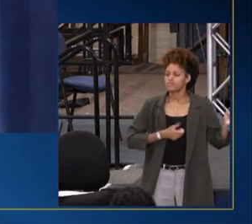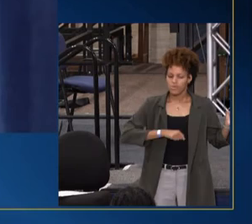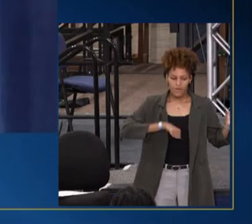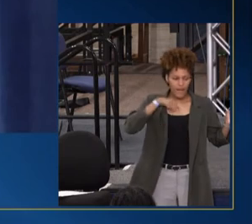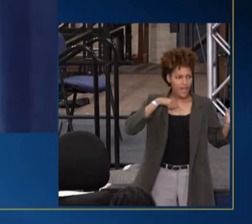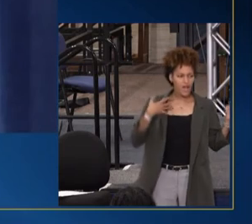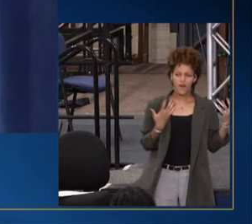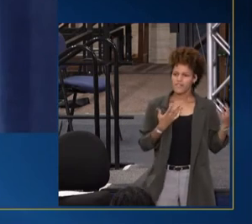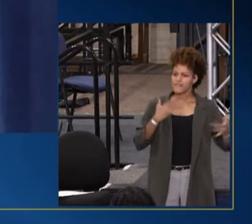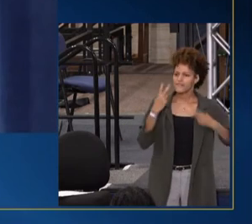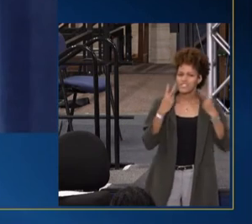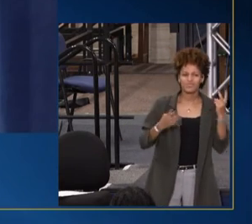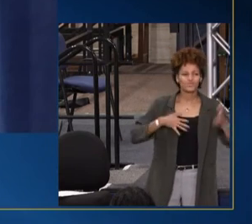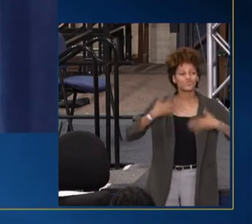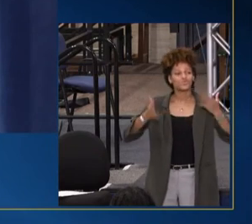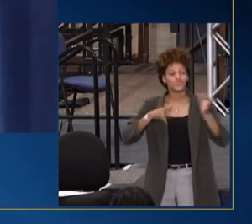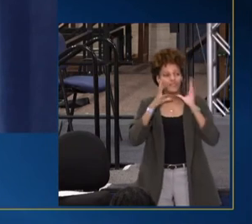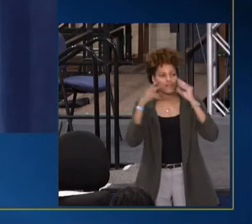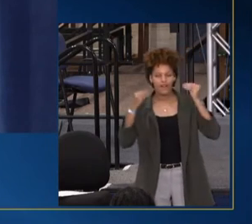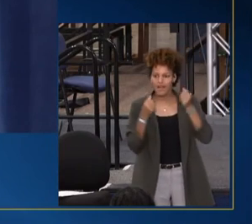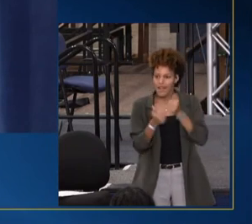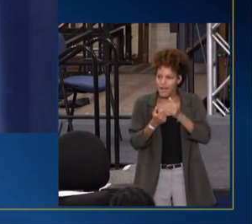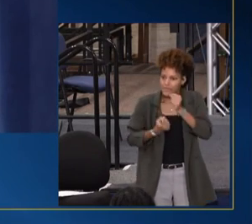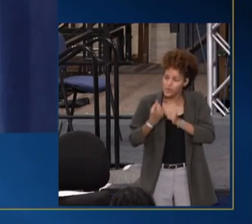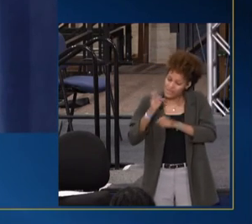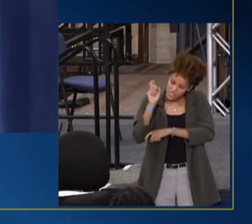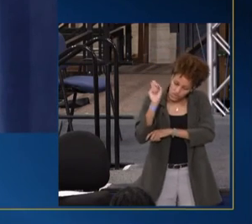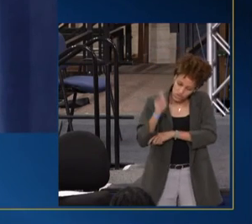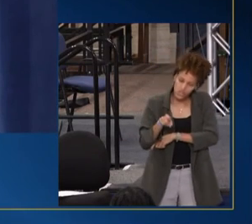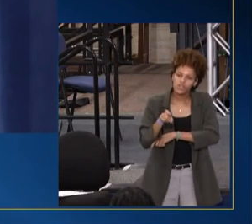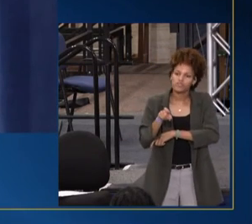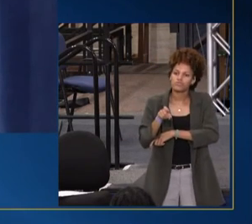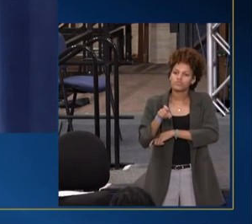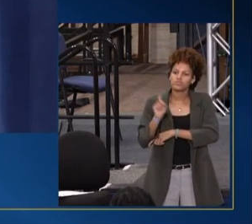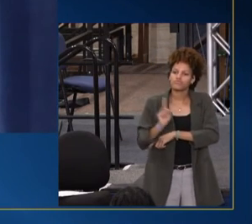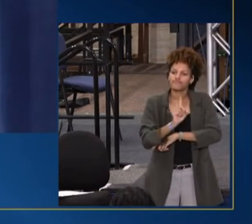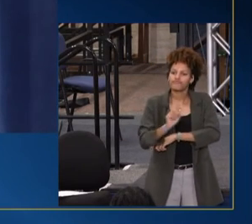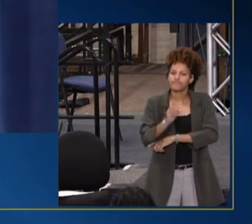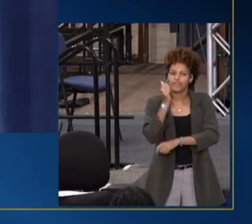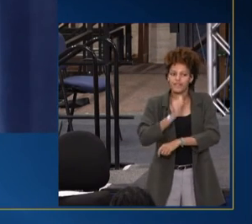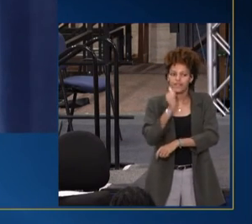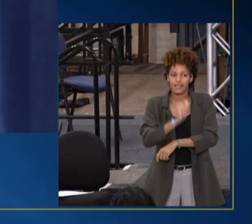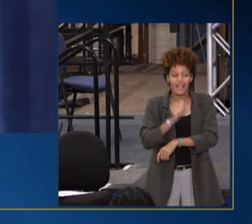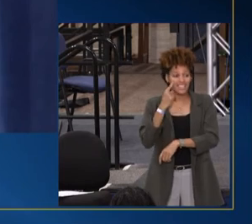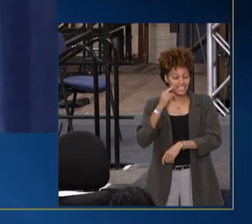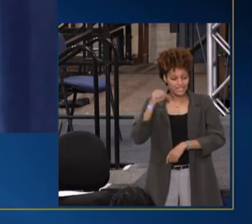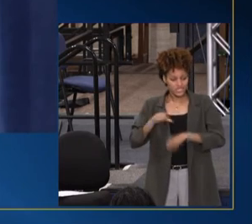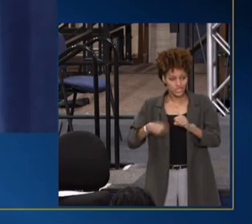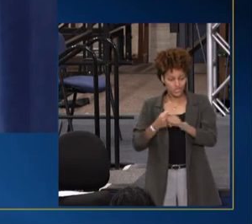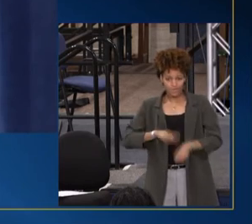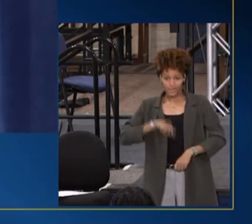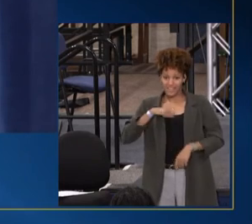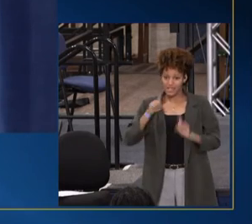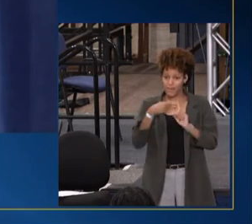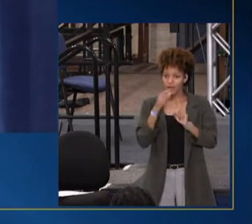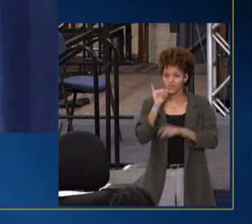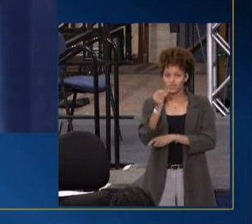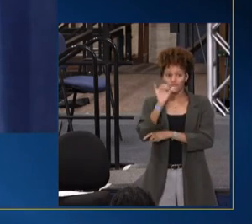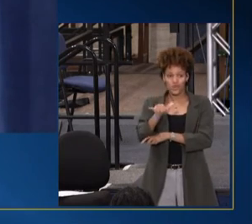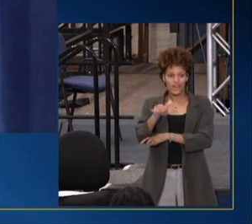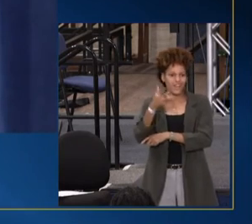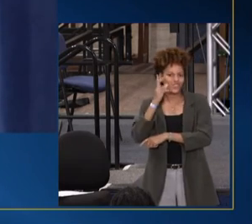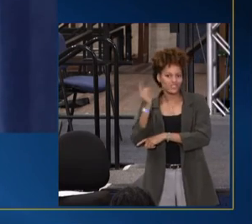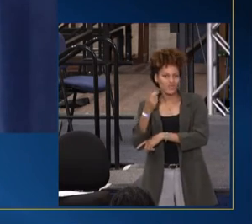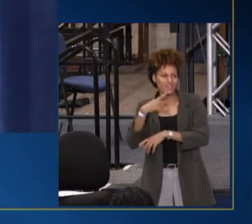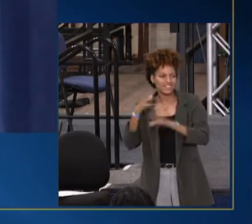being joyful in the way that we all deserve. And for me, this Pride, I think, one, it's about joy. And I heard somebody say joy in the last